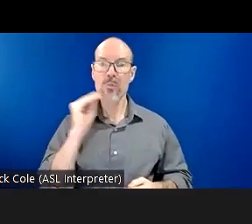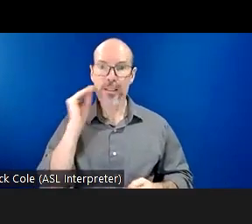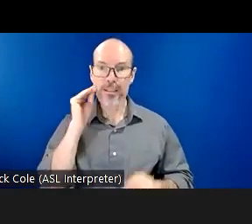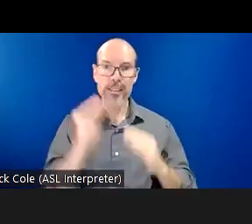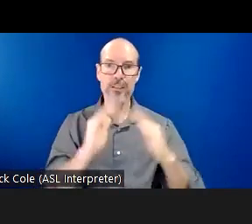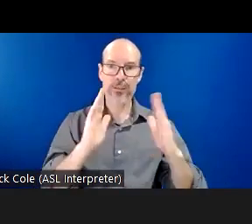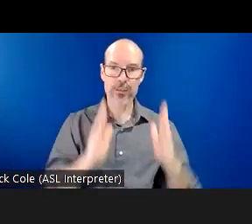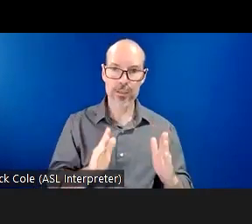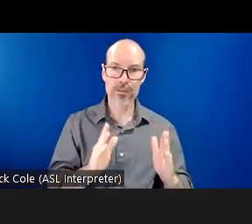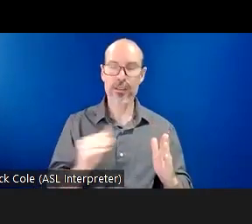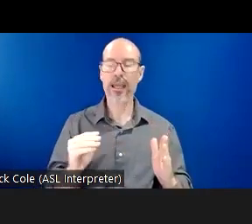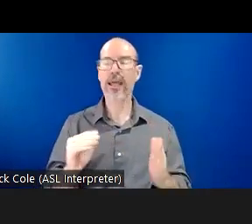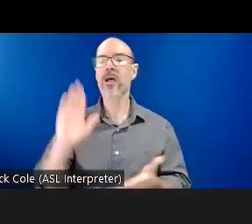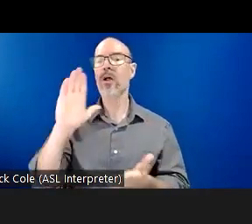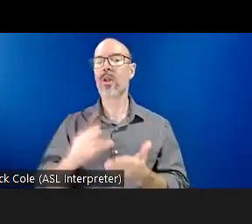housing,